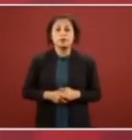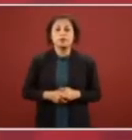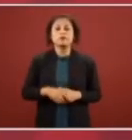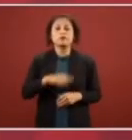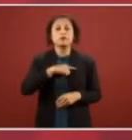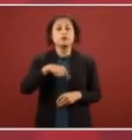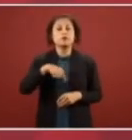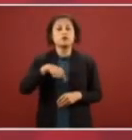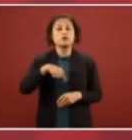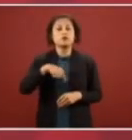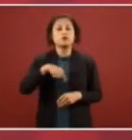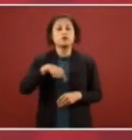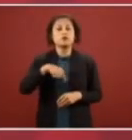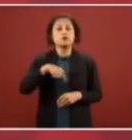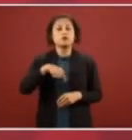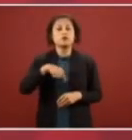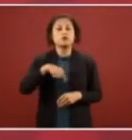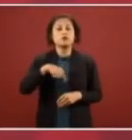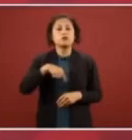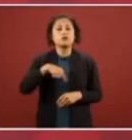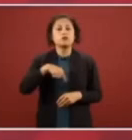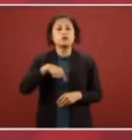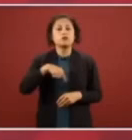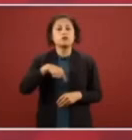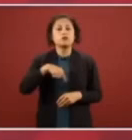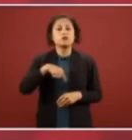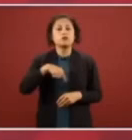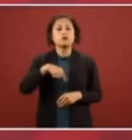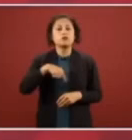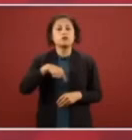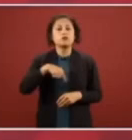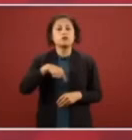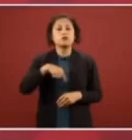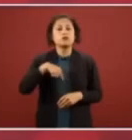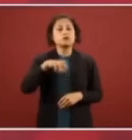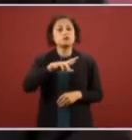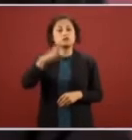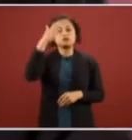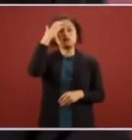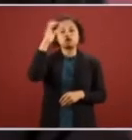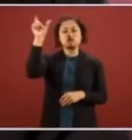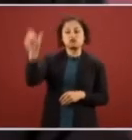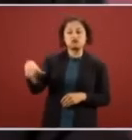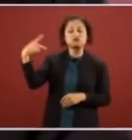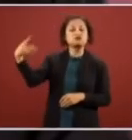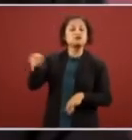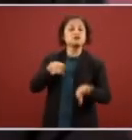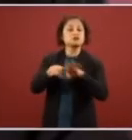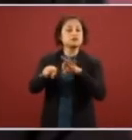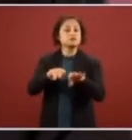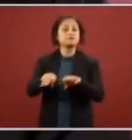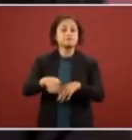reconocemos mucho, and we recognize her very much and very well.